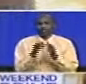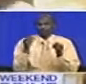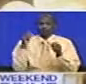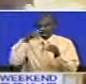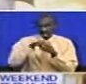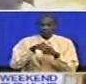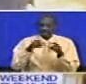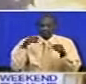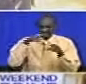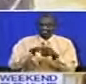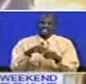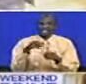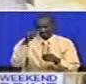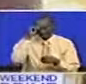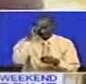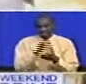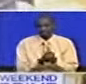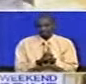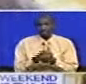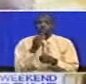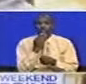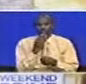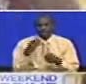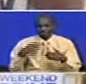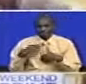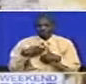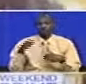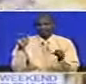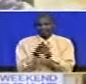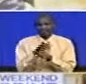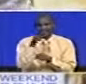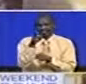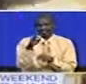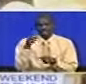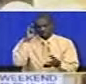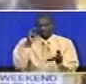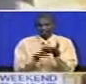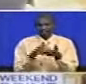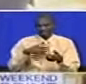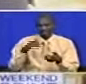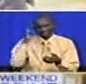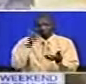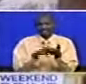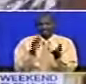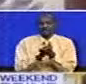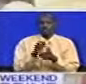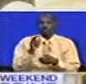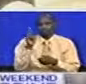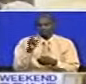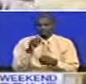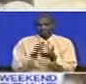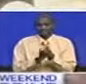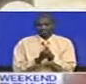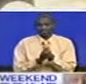mtuingize kwa hiyo serikali, jamii ya Waluya ifeel is recognized by President Uhuru and